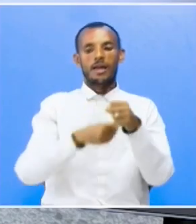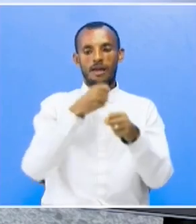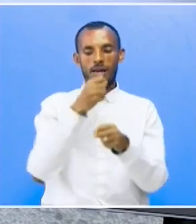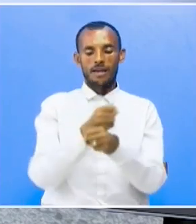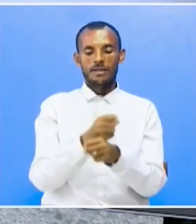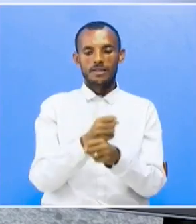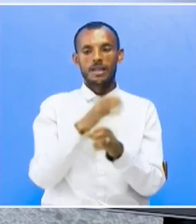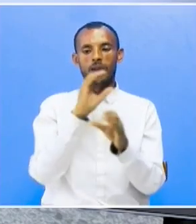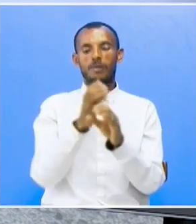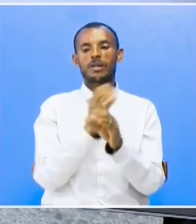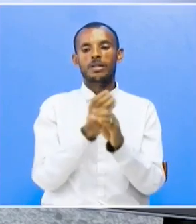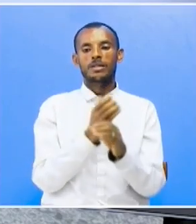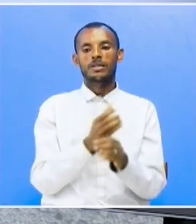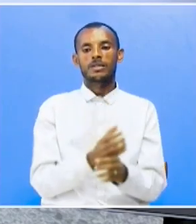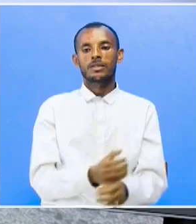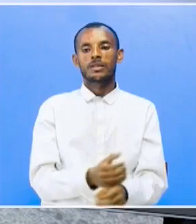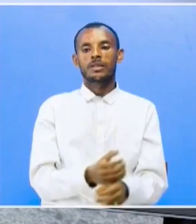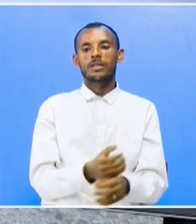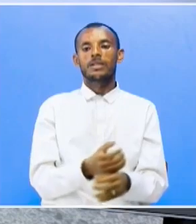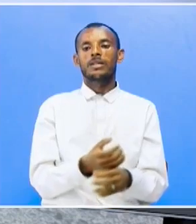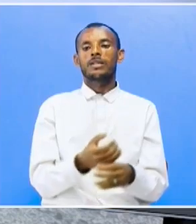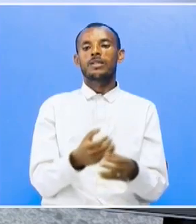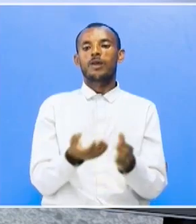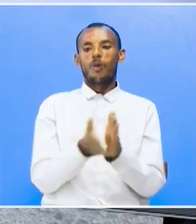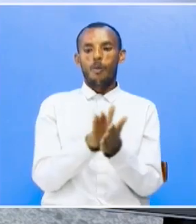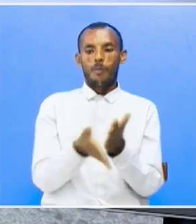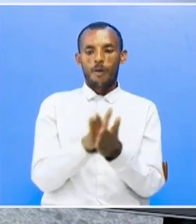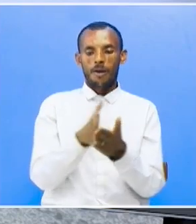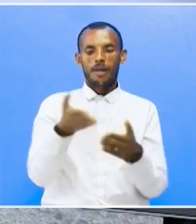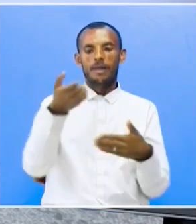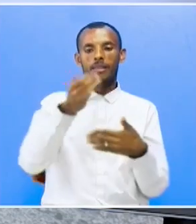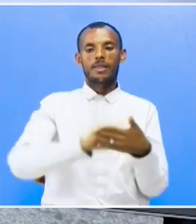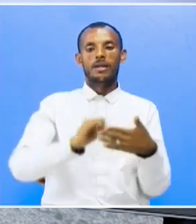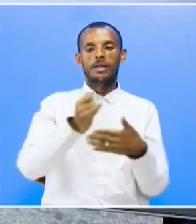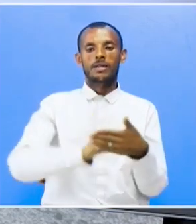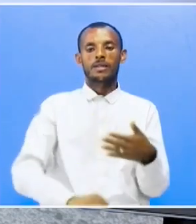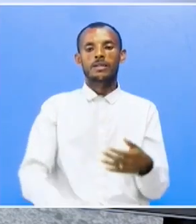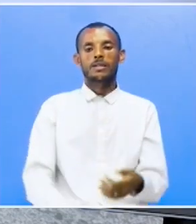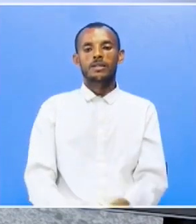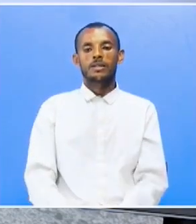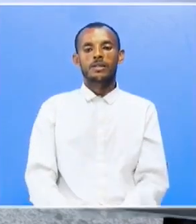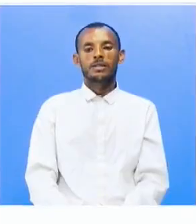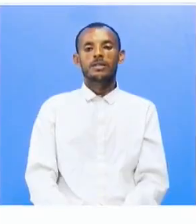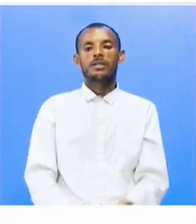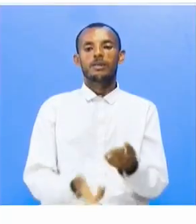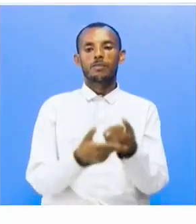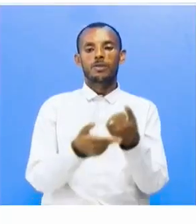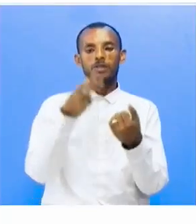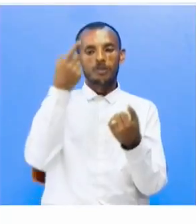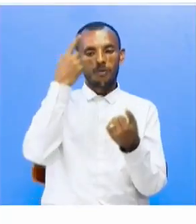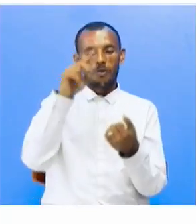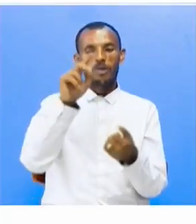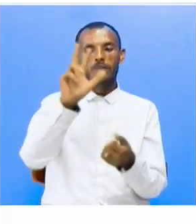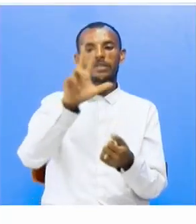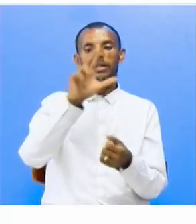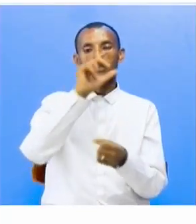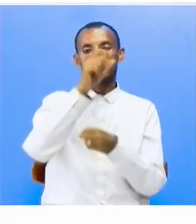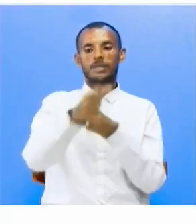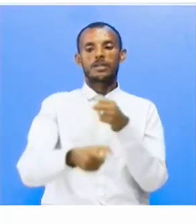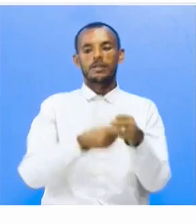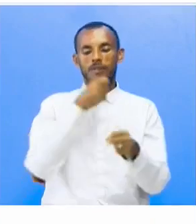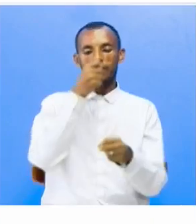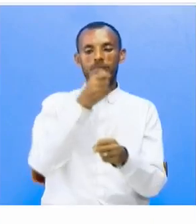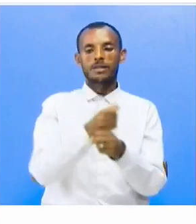over this. Deposit in a bank that pays you interest rate of 10% per year deposit for 3 years.